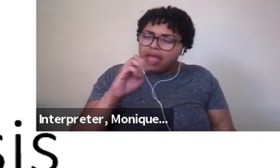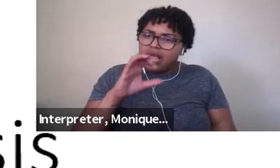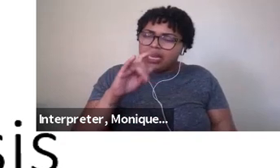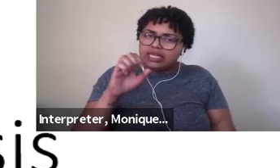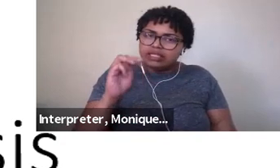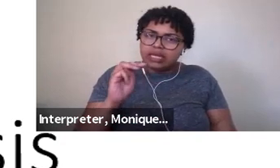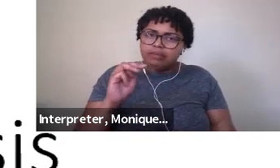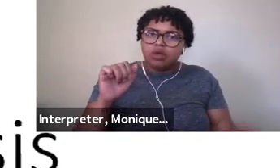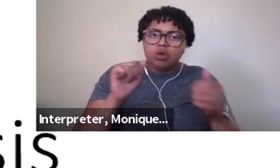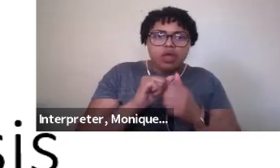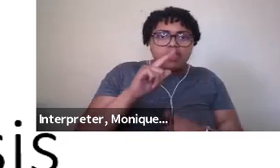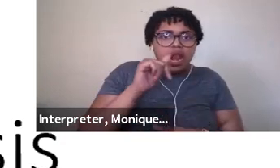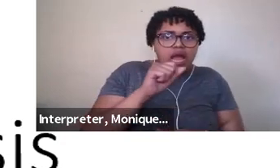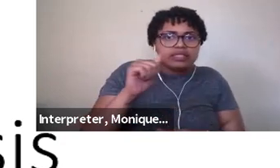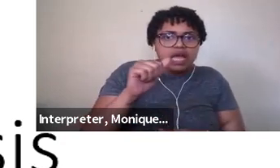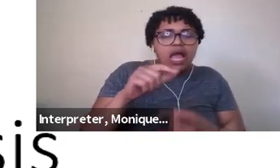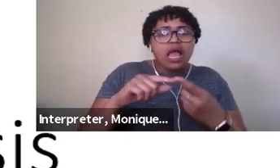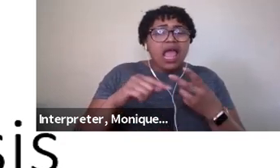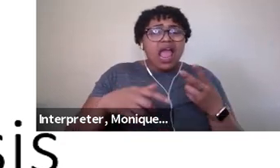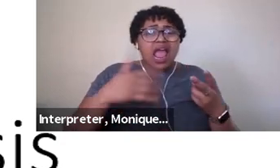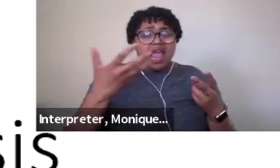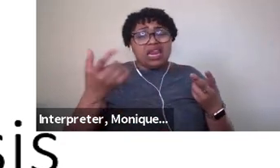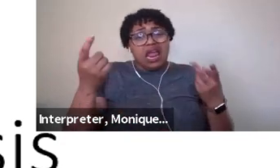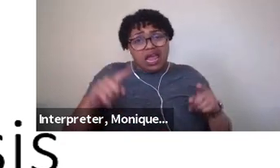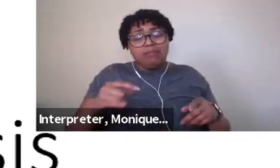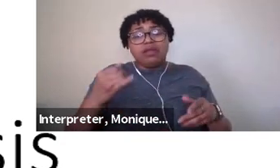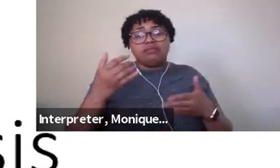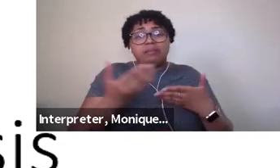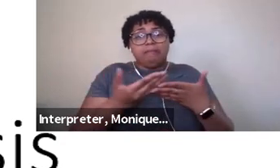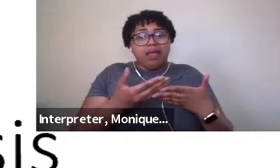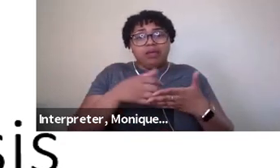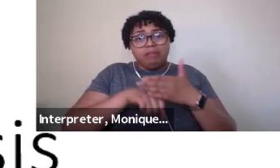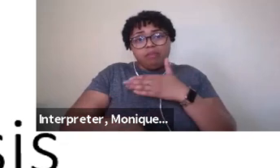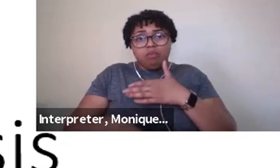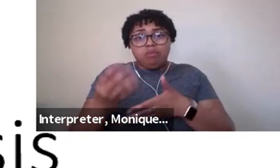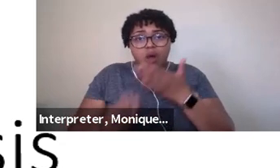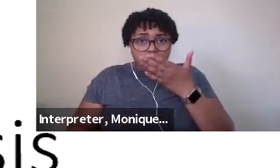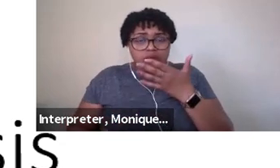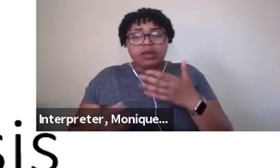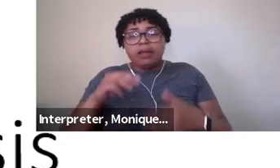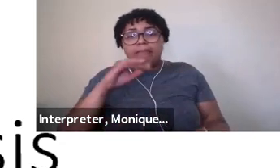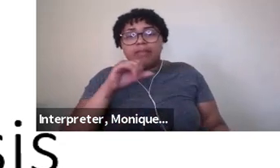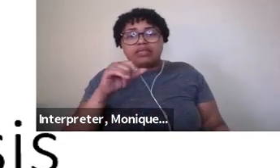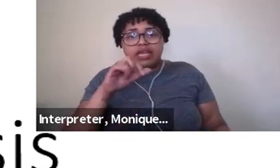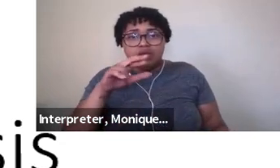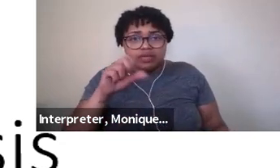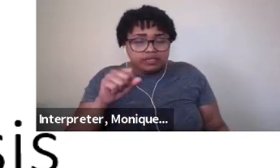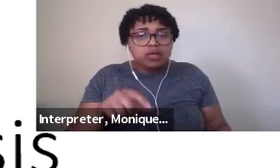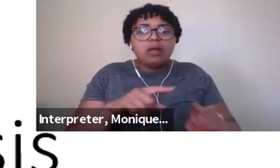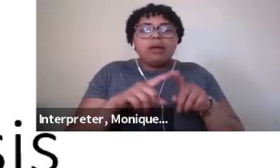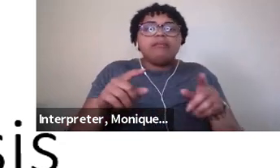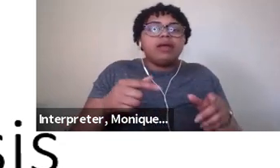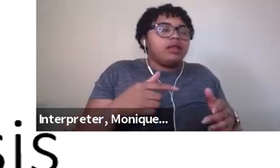and miscarriages that we see with some of our patients. Some patients who have severe Lassa virus, we actually have to, not we, because I'm